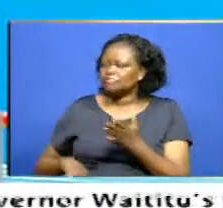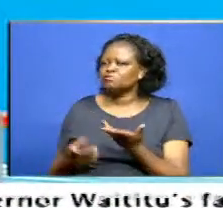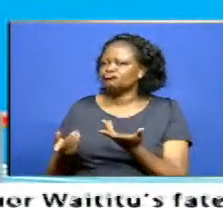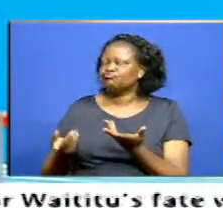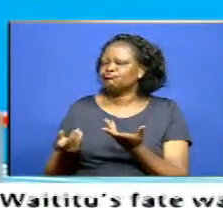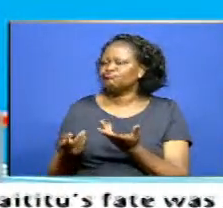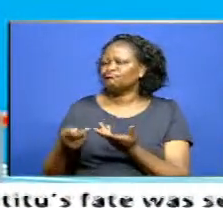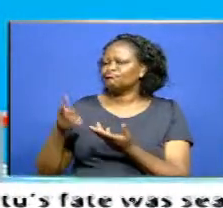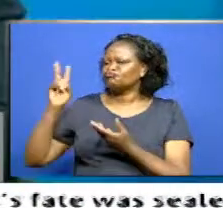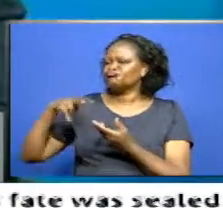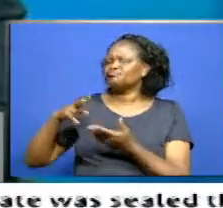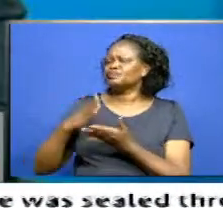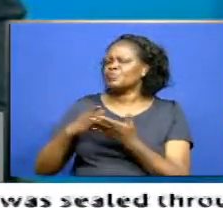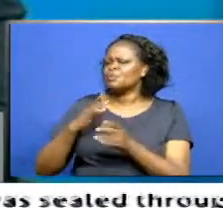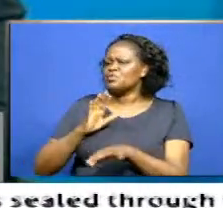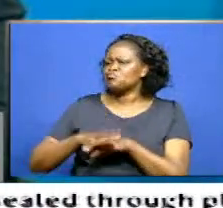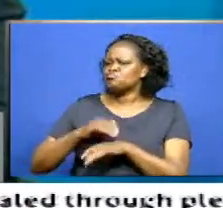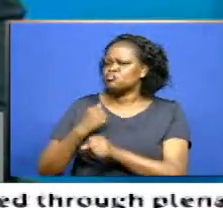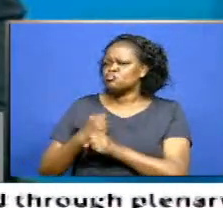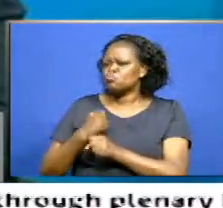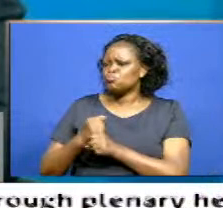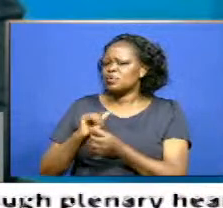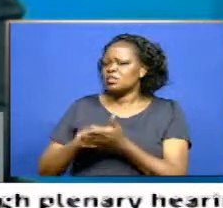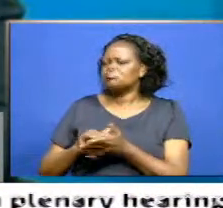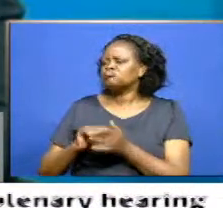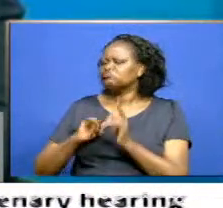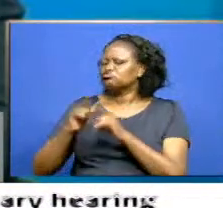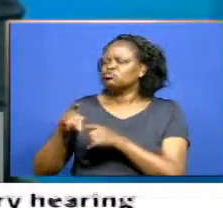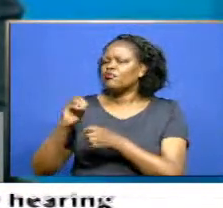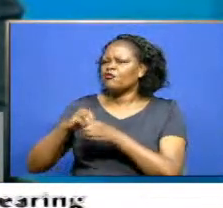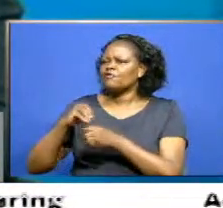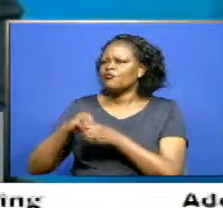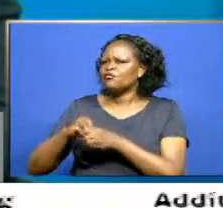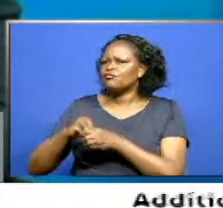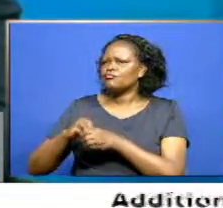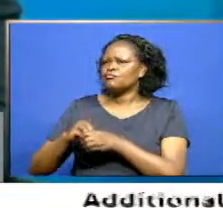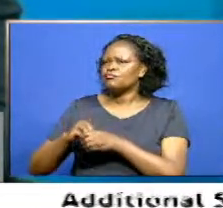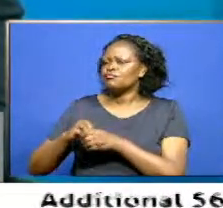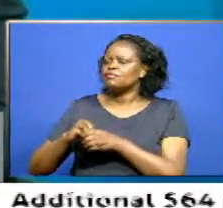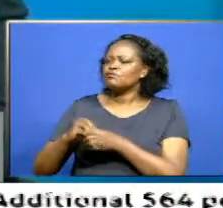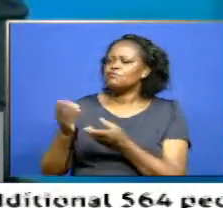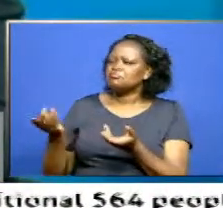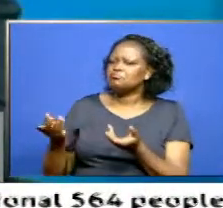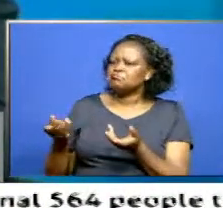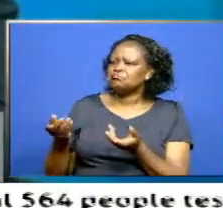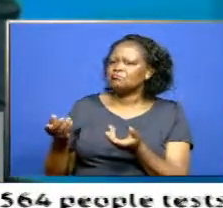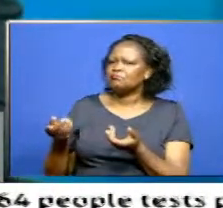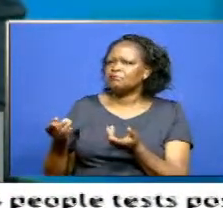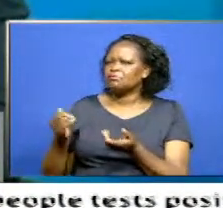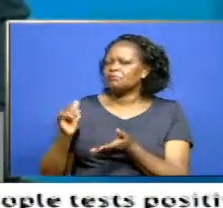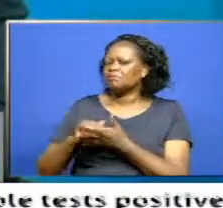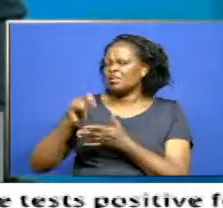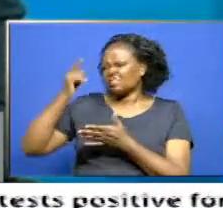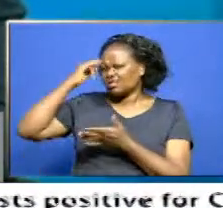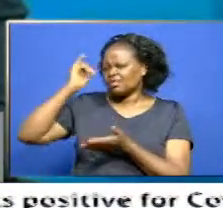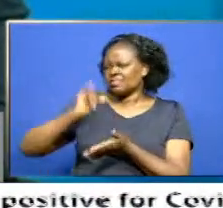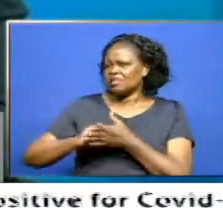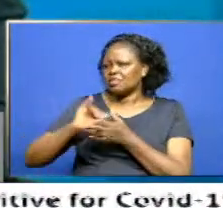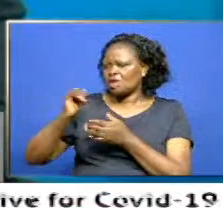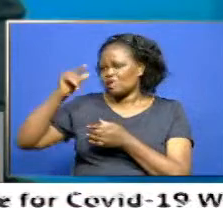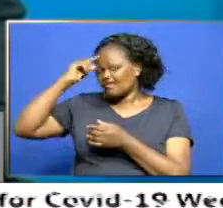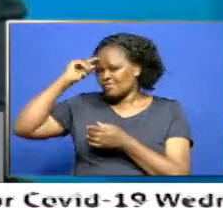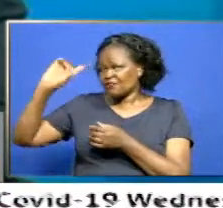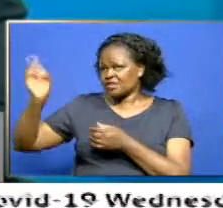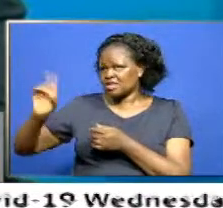good work that has gone into investing, for example, in the urban early warning, early action systems, that we think actually the county government of